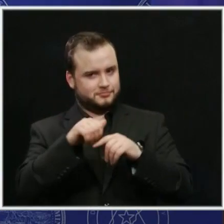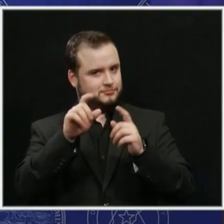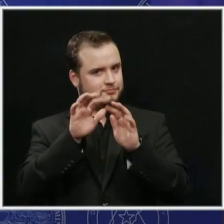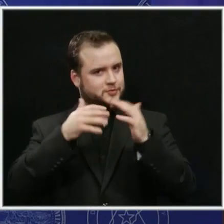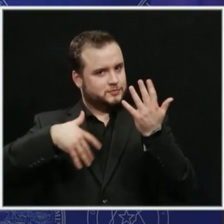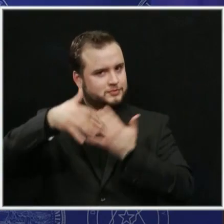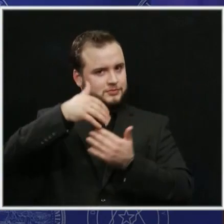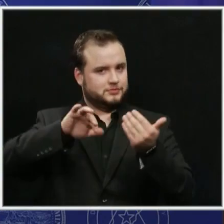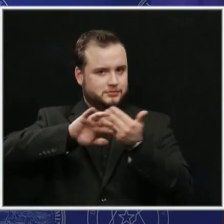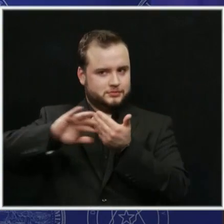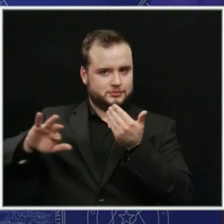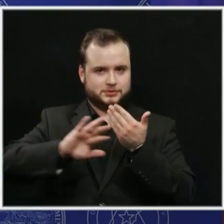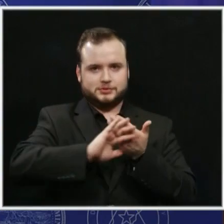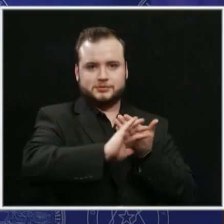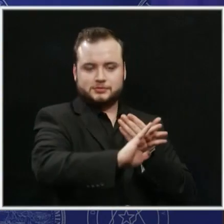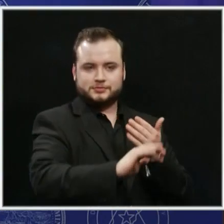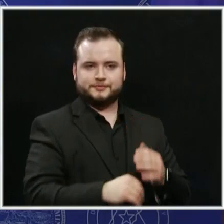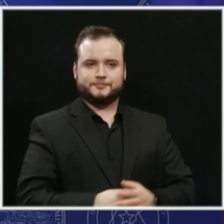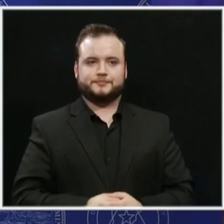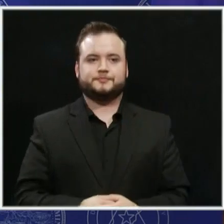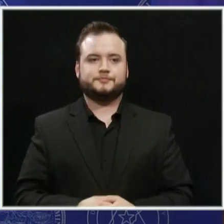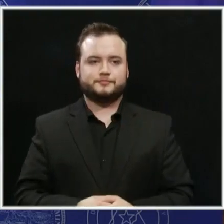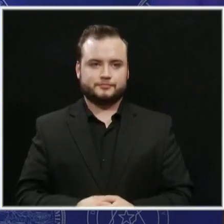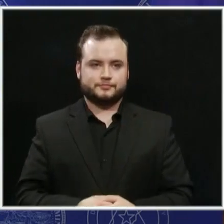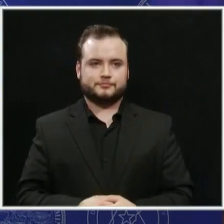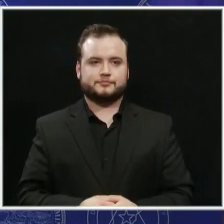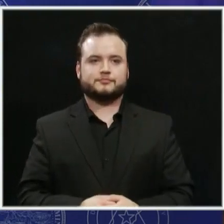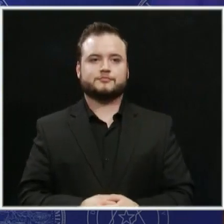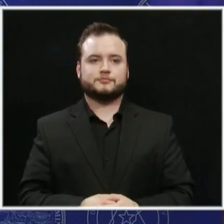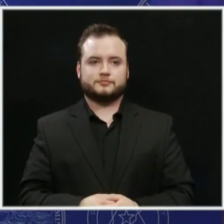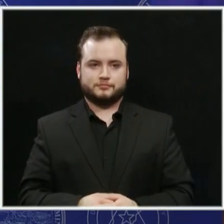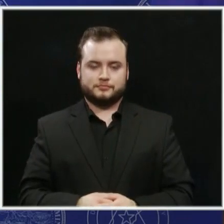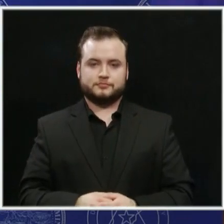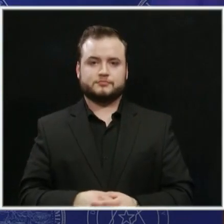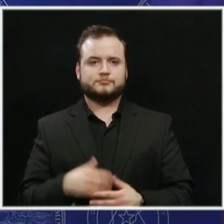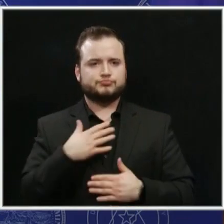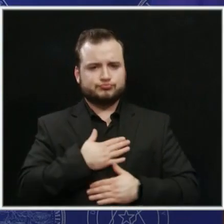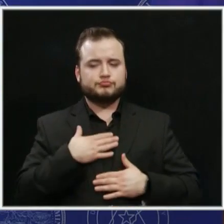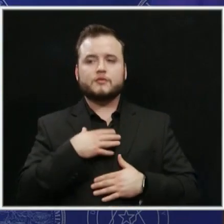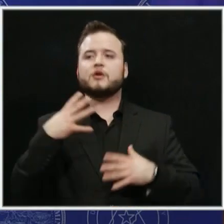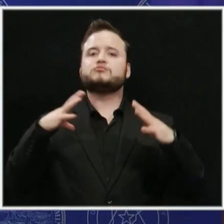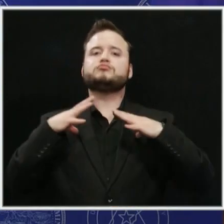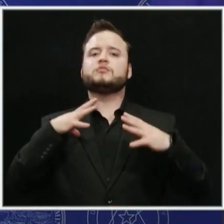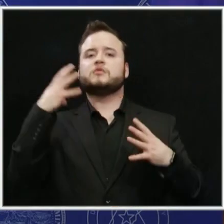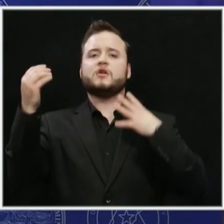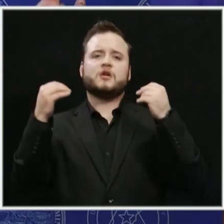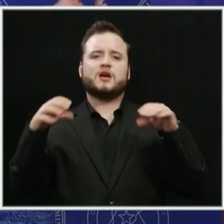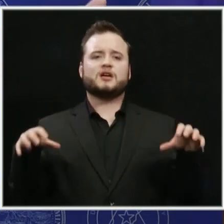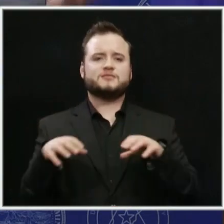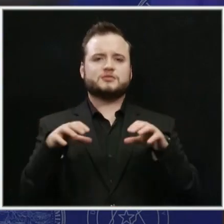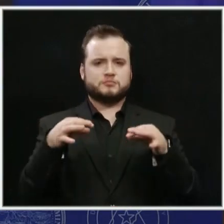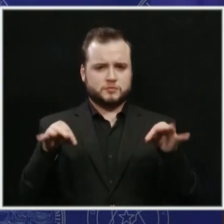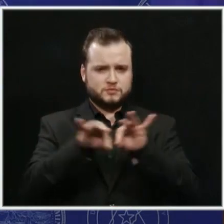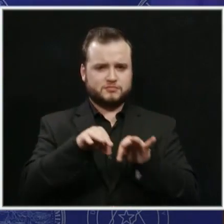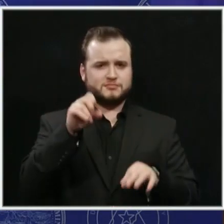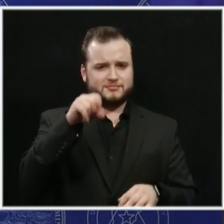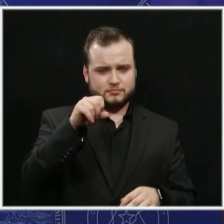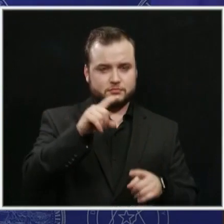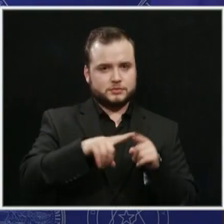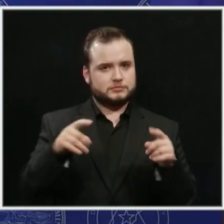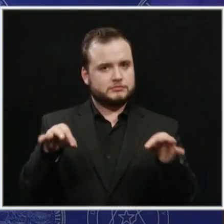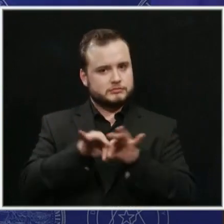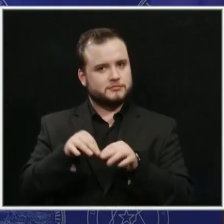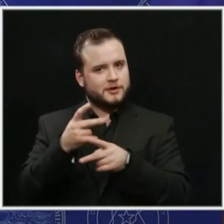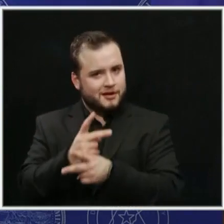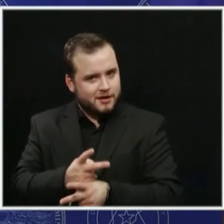outdoor activities, they are important to people, but we also have to be really, really careful about they're the things that tend to attract large amounts of